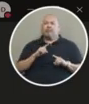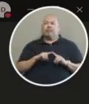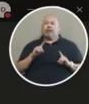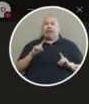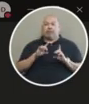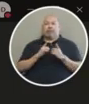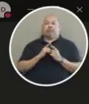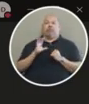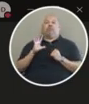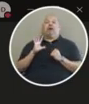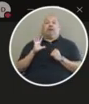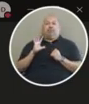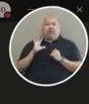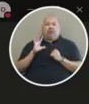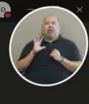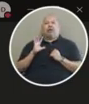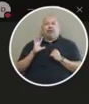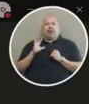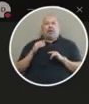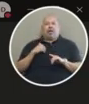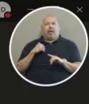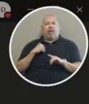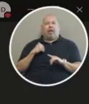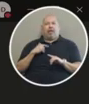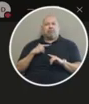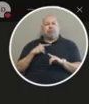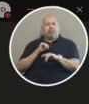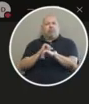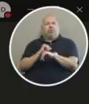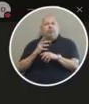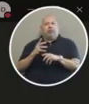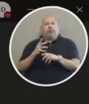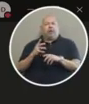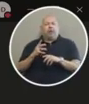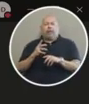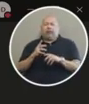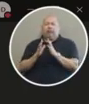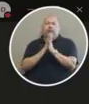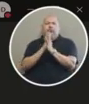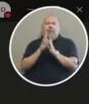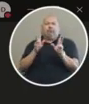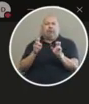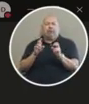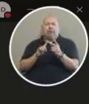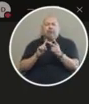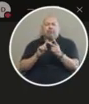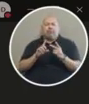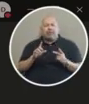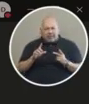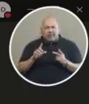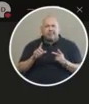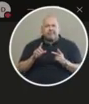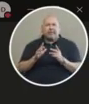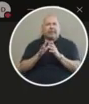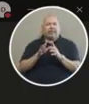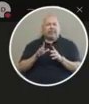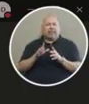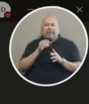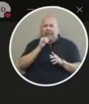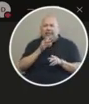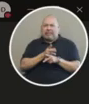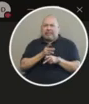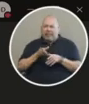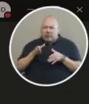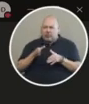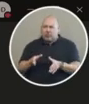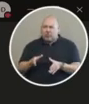The District 5 has been dealing with a lot of not only traffic issues, but if we're not addressing these streets and maintenance,